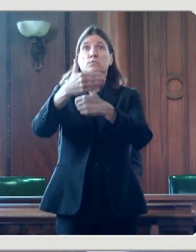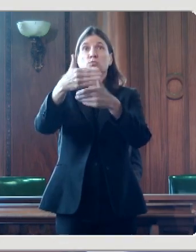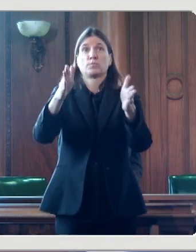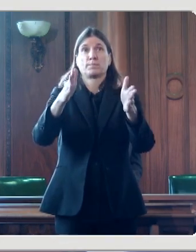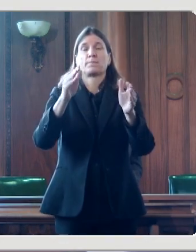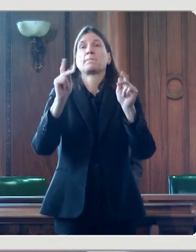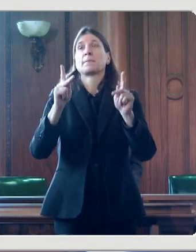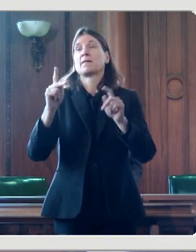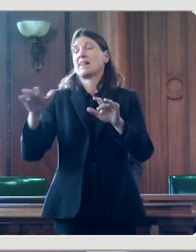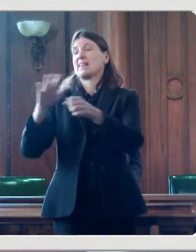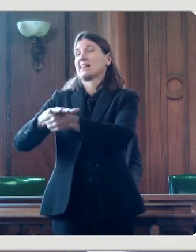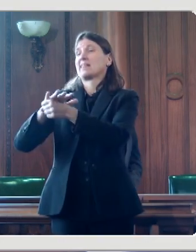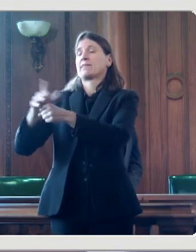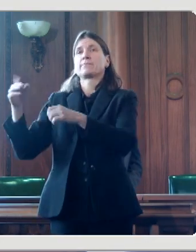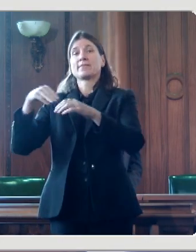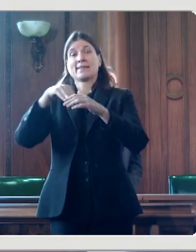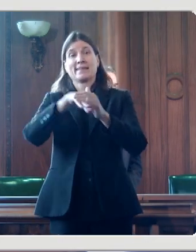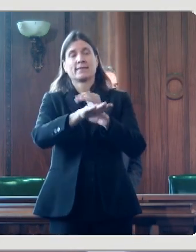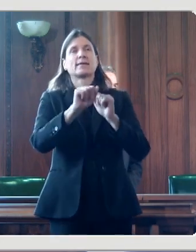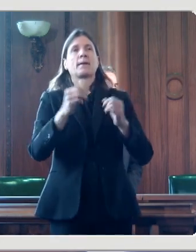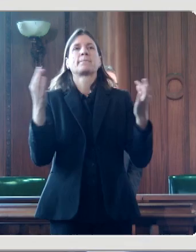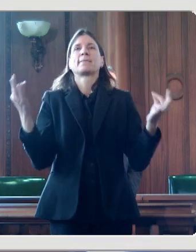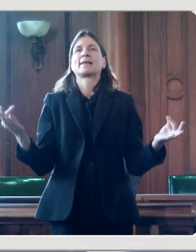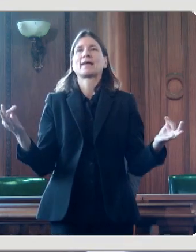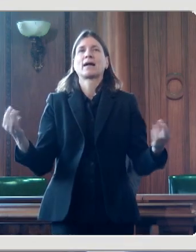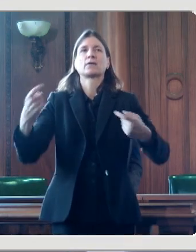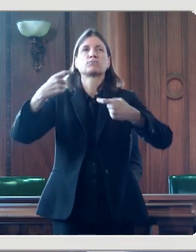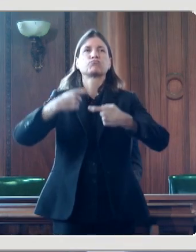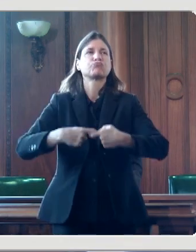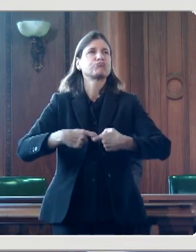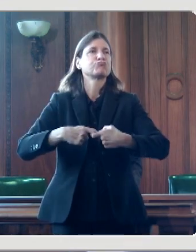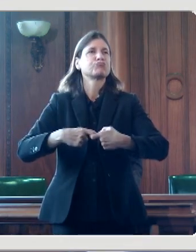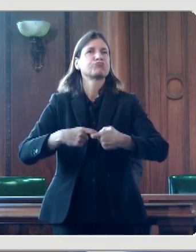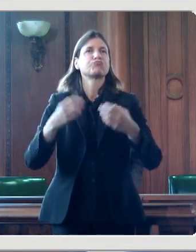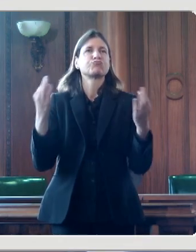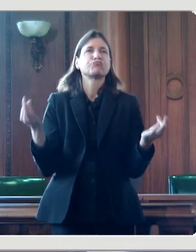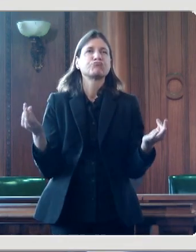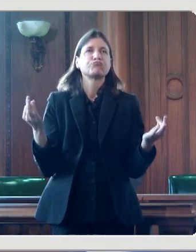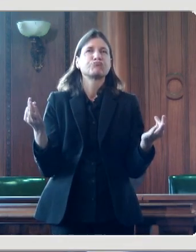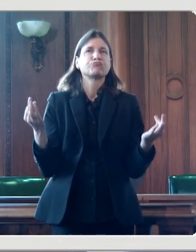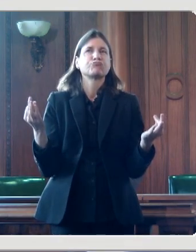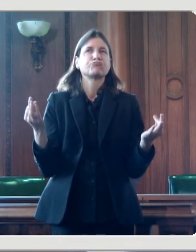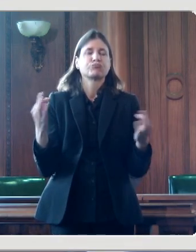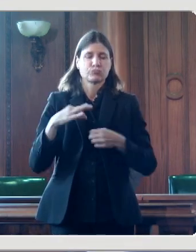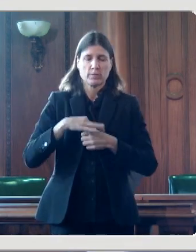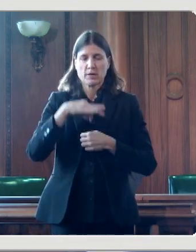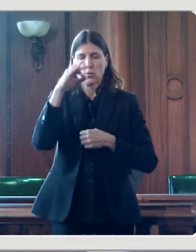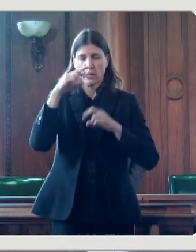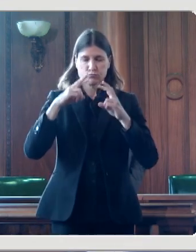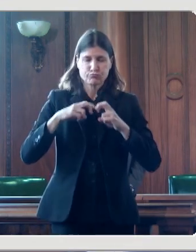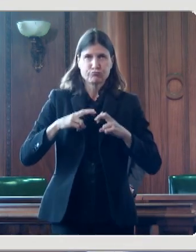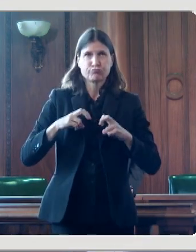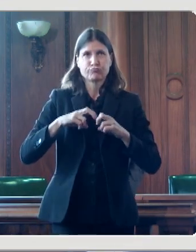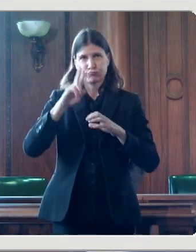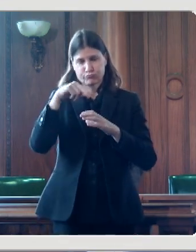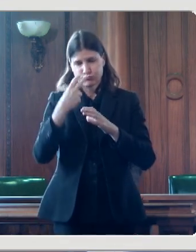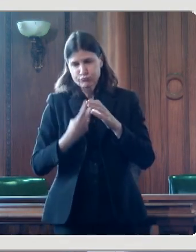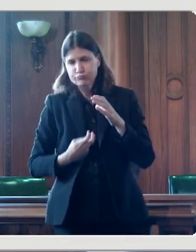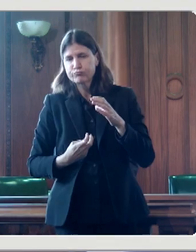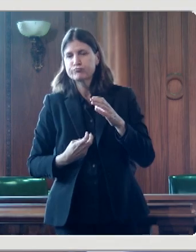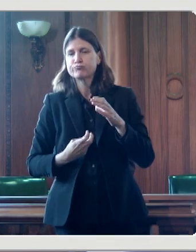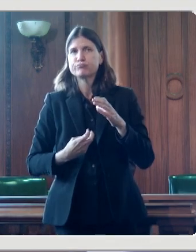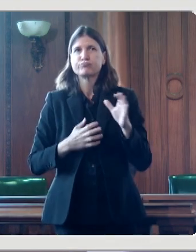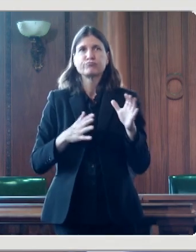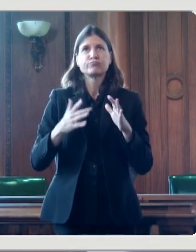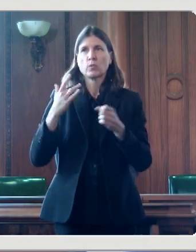and meaning. And so as we all look to 2021, I encourage us not to just try to forget 2020,